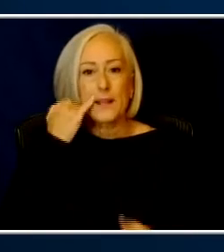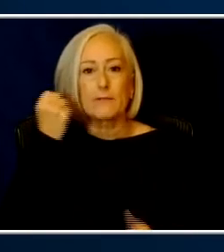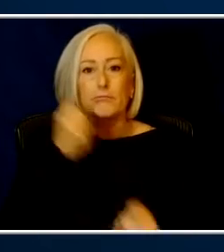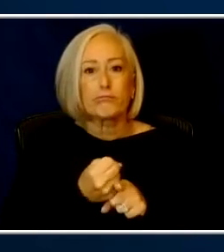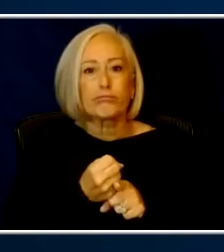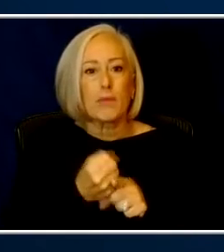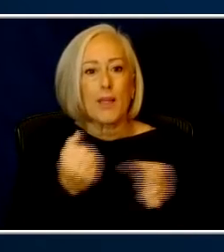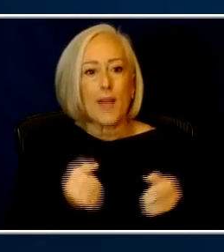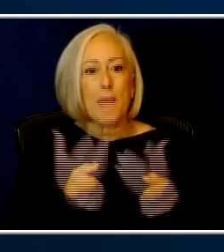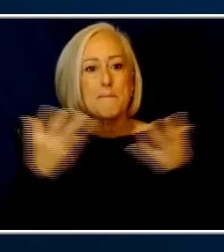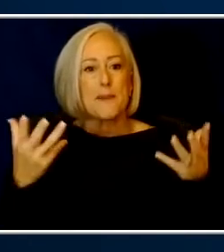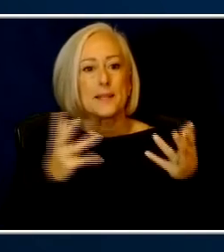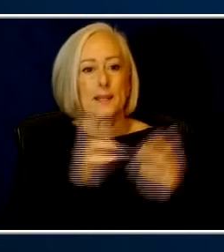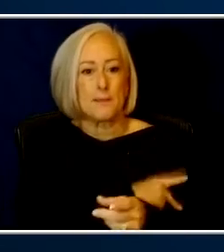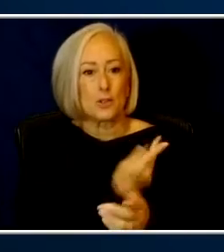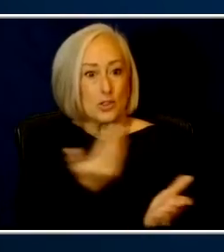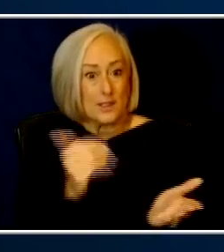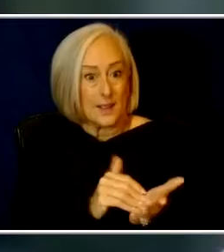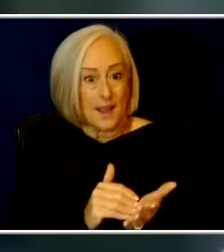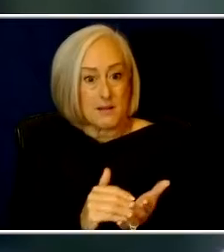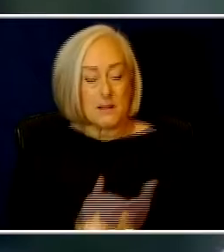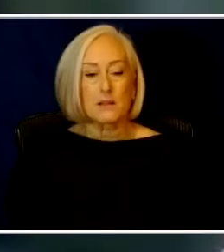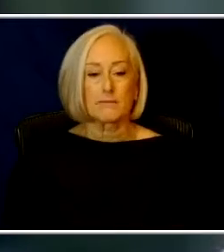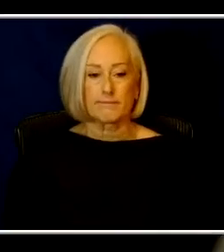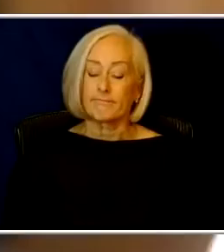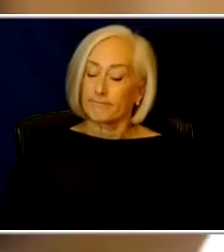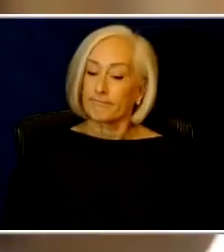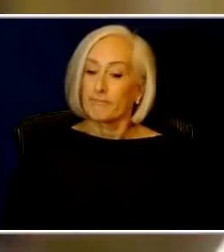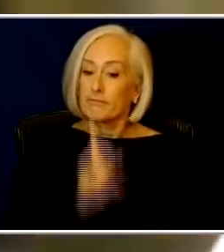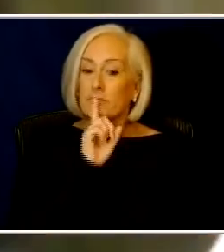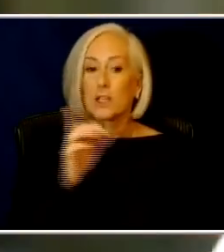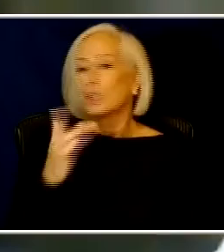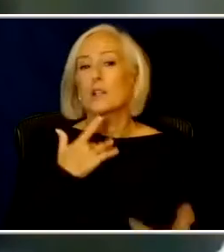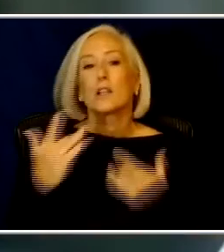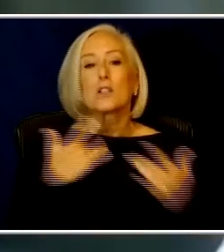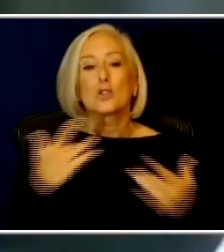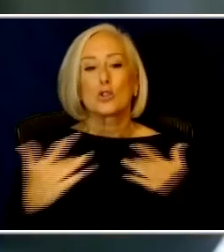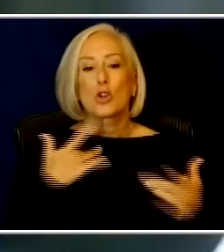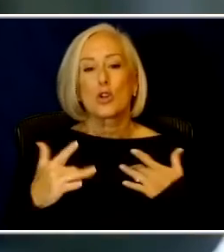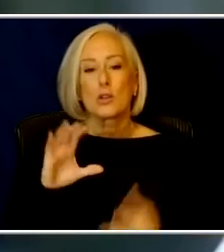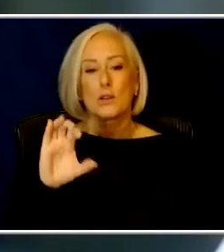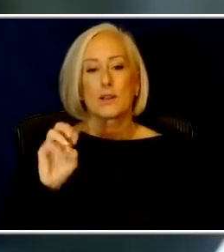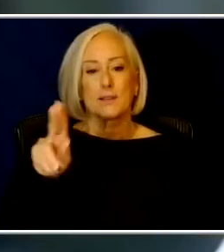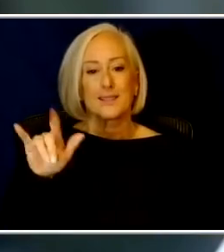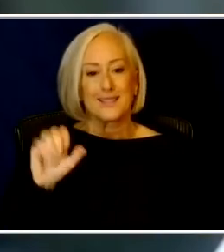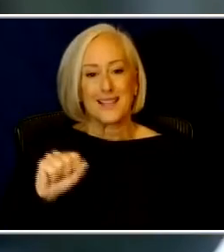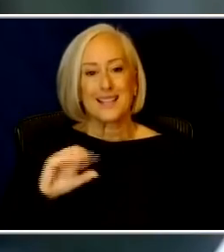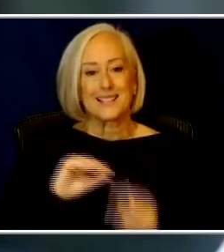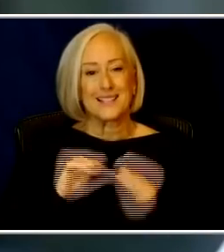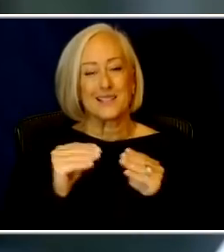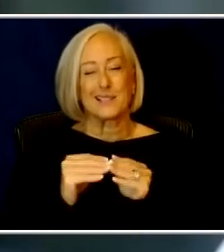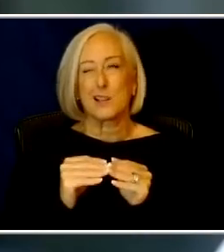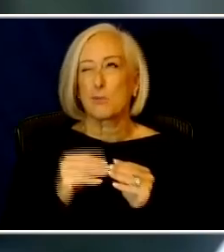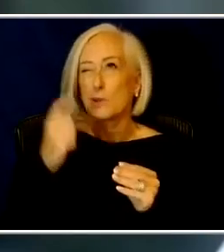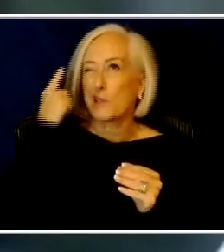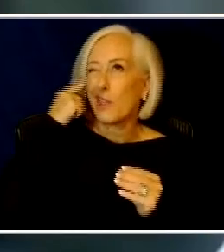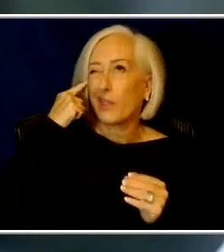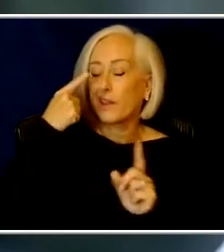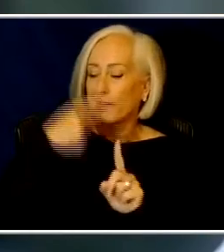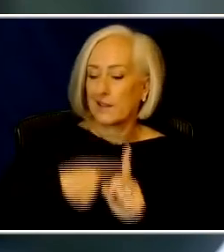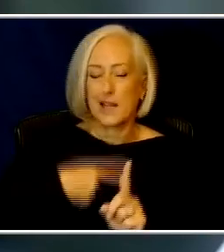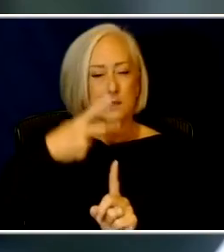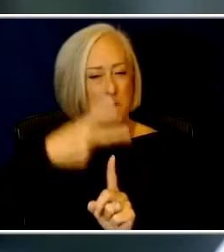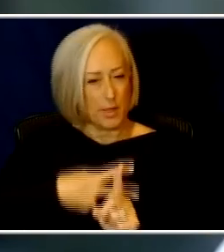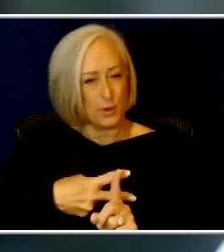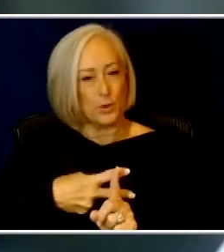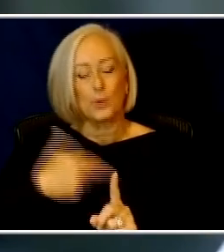Well, that's a great concern. And I think that the census numbers over the last month or two have been really high,